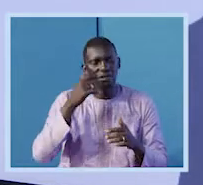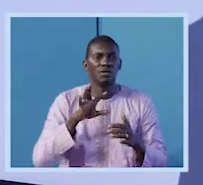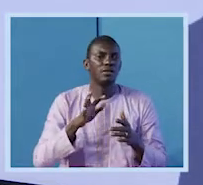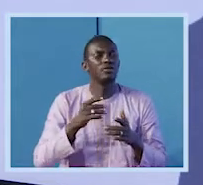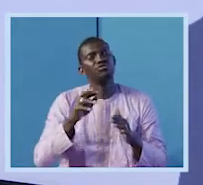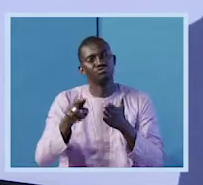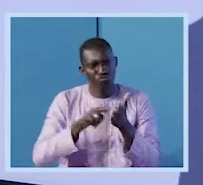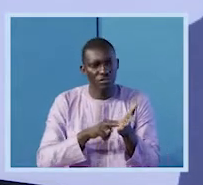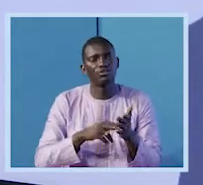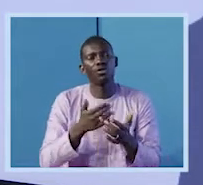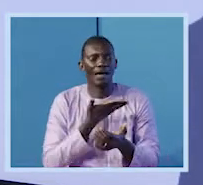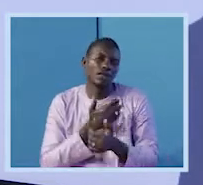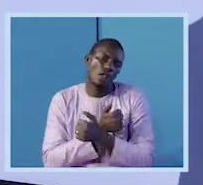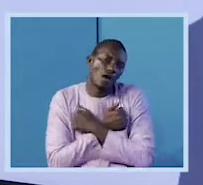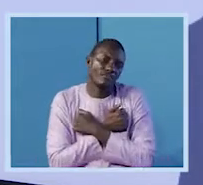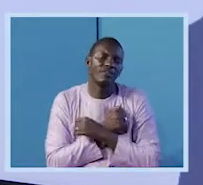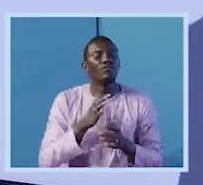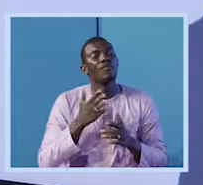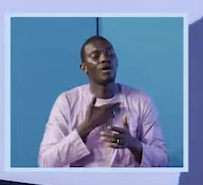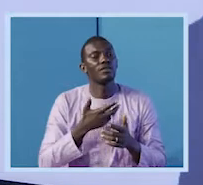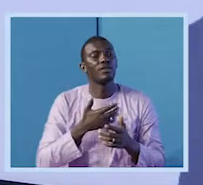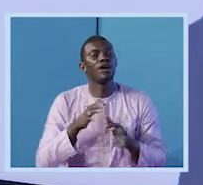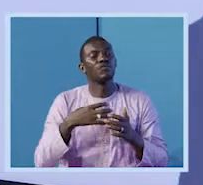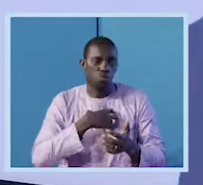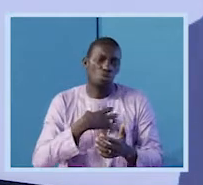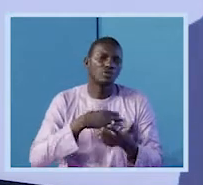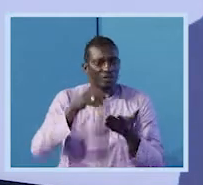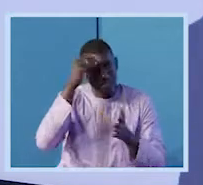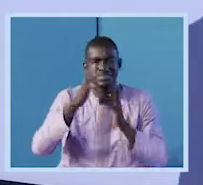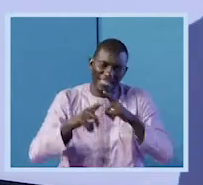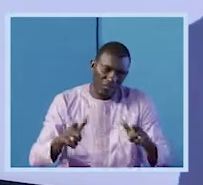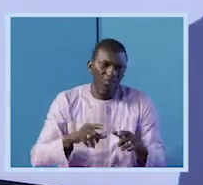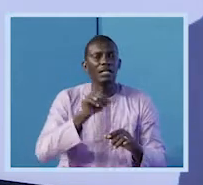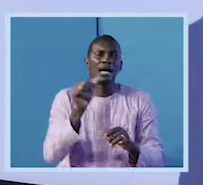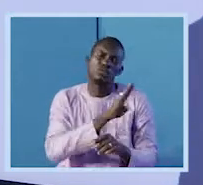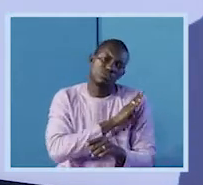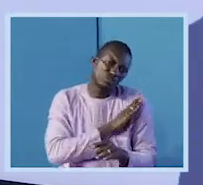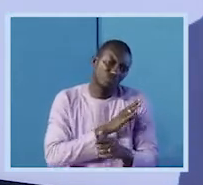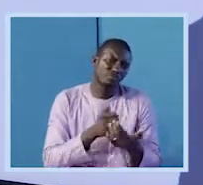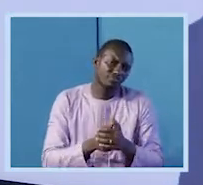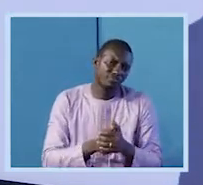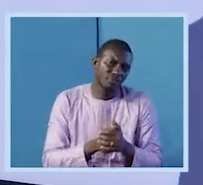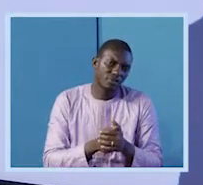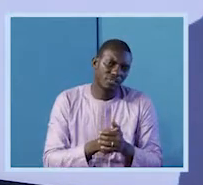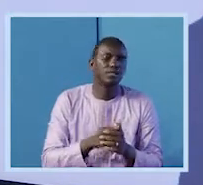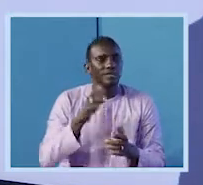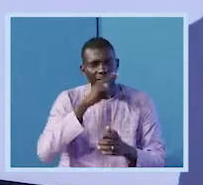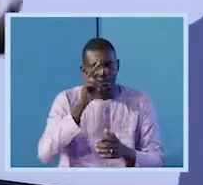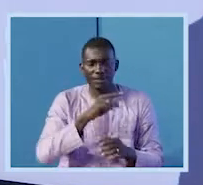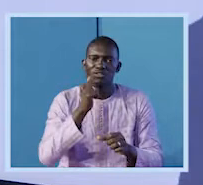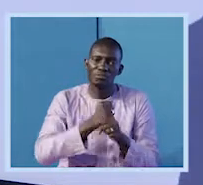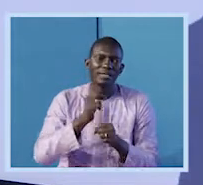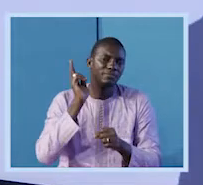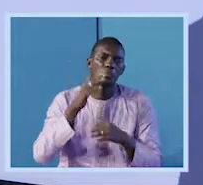you need to have the love. Yes. Of wanting to learn sign language, and also trying to make more